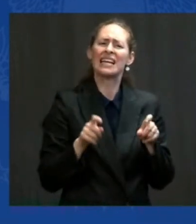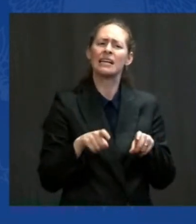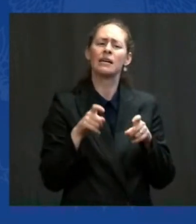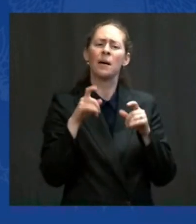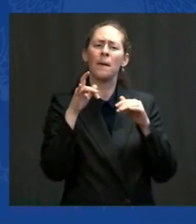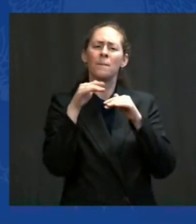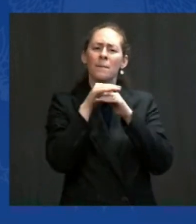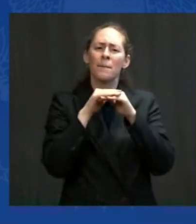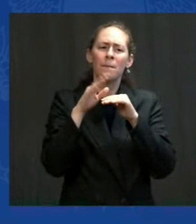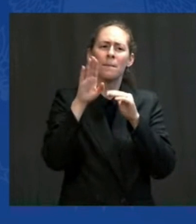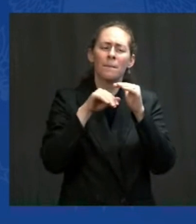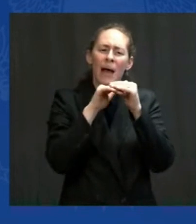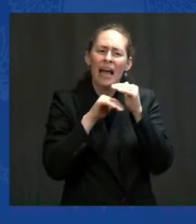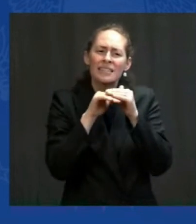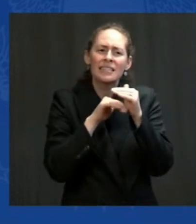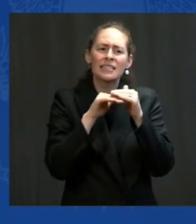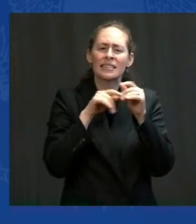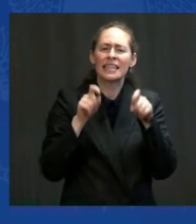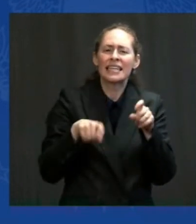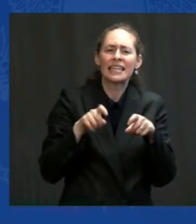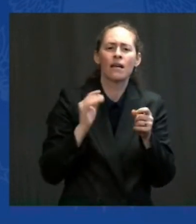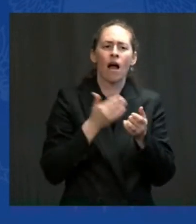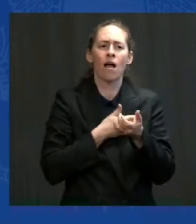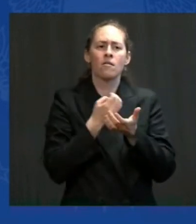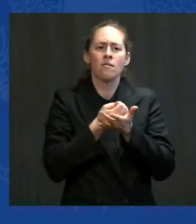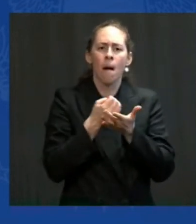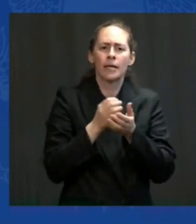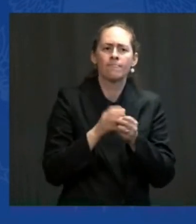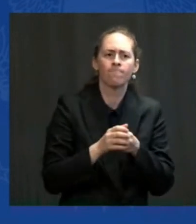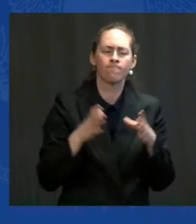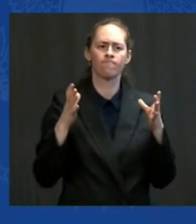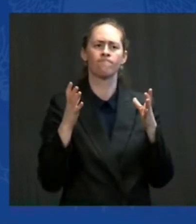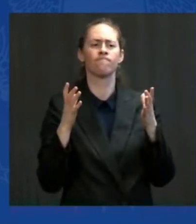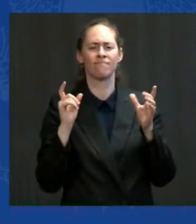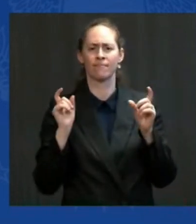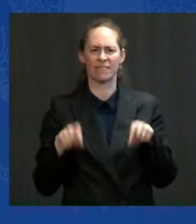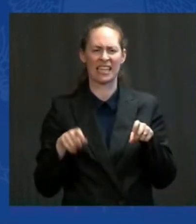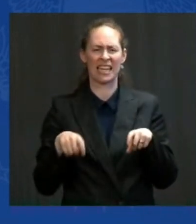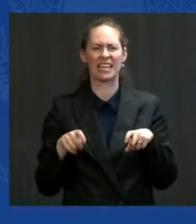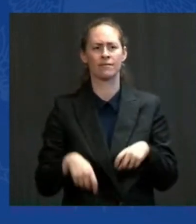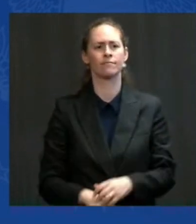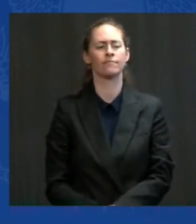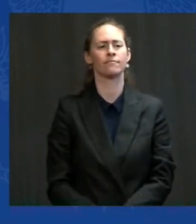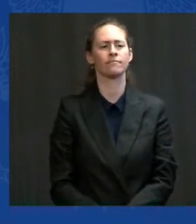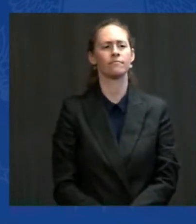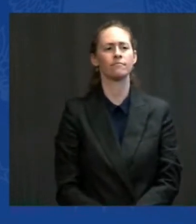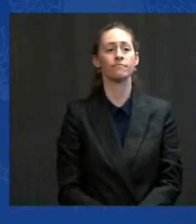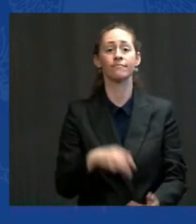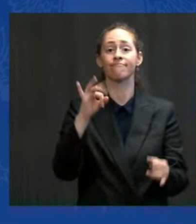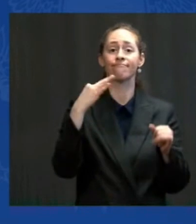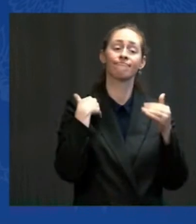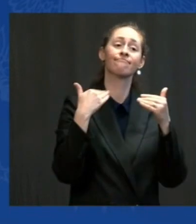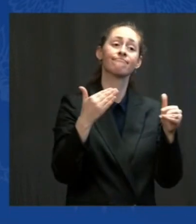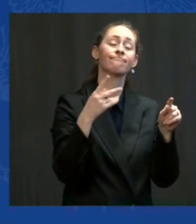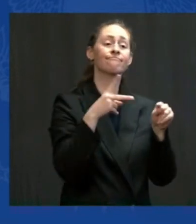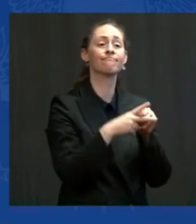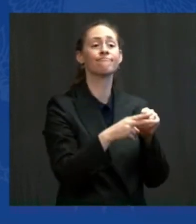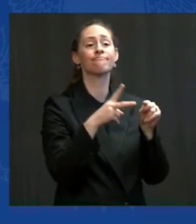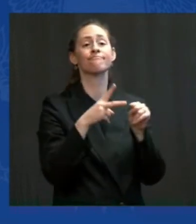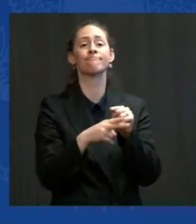economy and enhance us? Continuing the tax cut at 37%